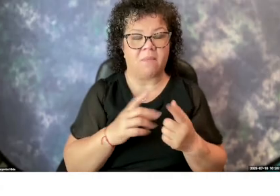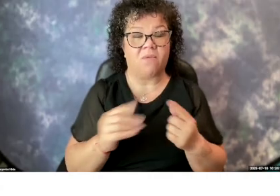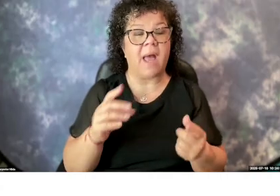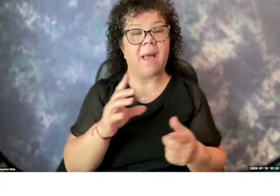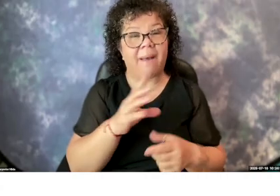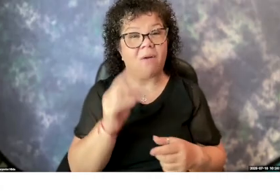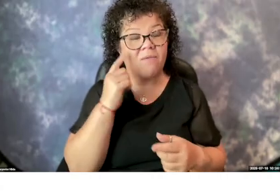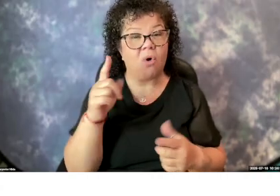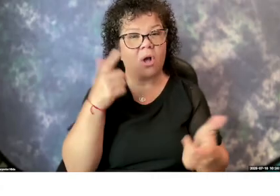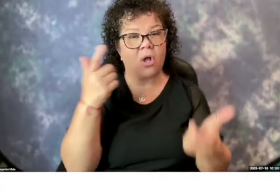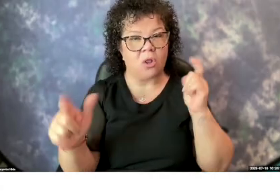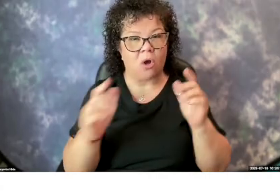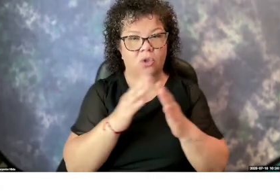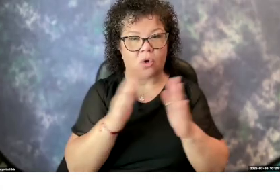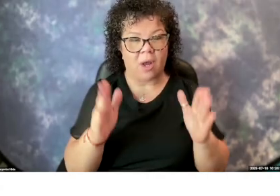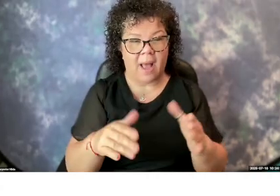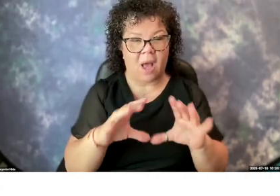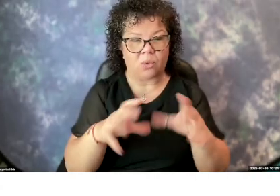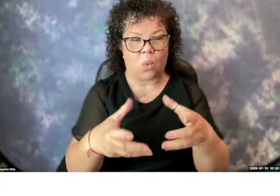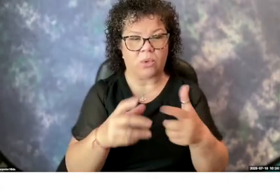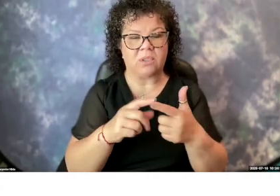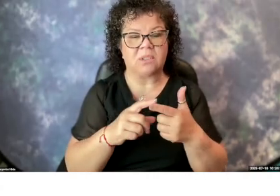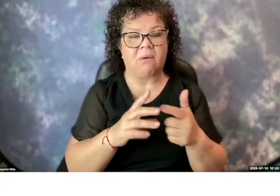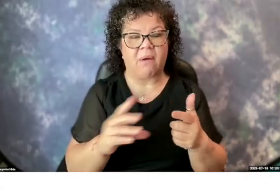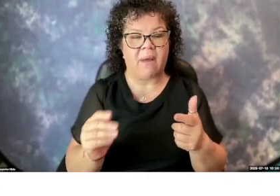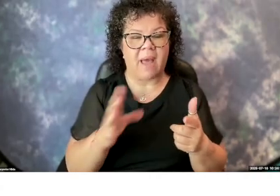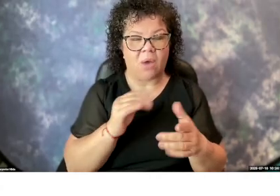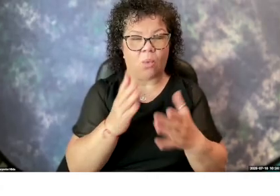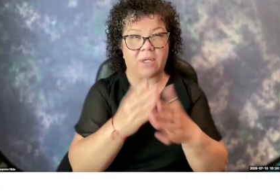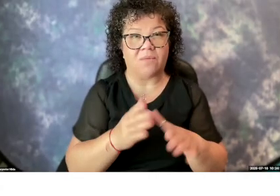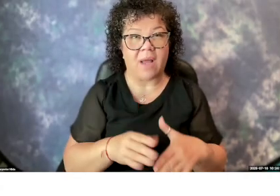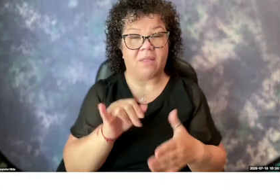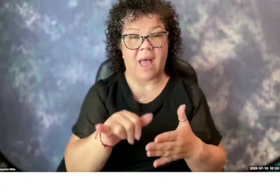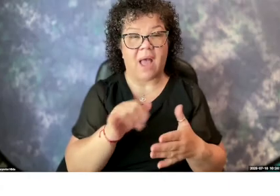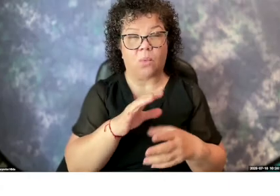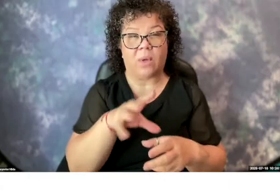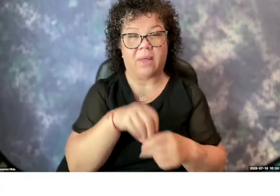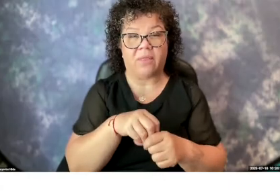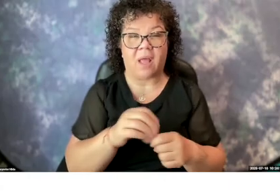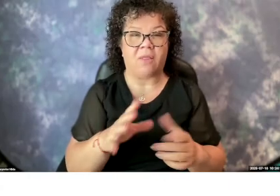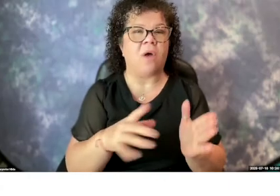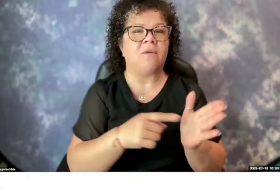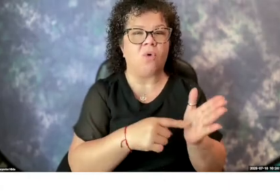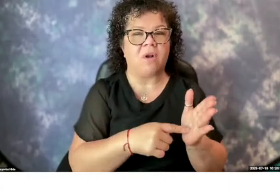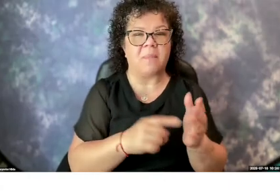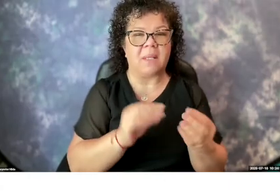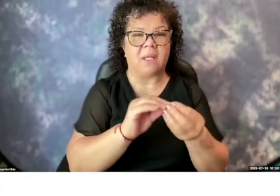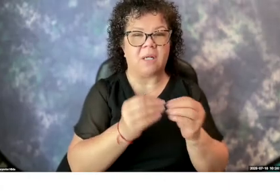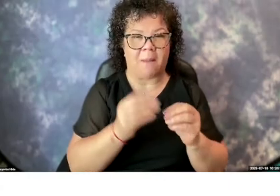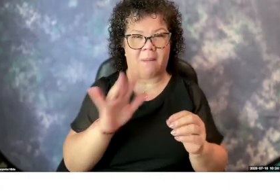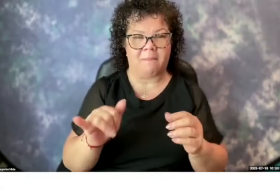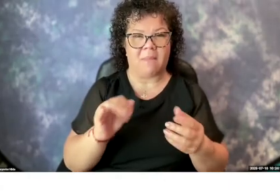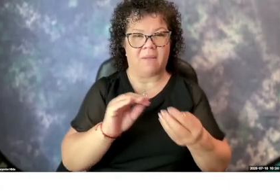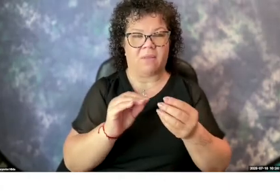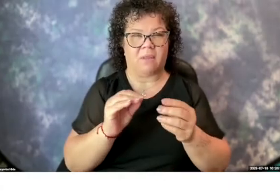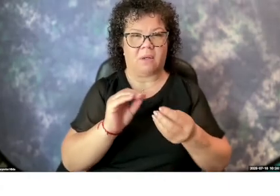practice is taking the square root of the household size and dividing the affordability number by that household